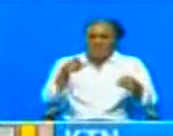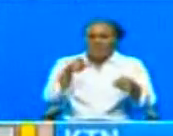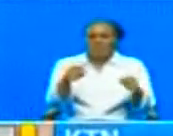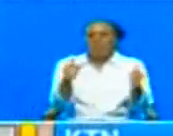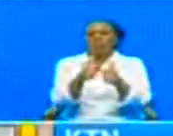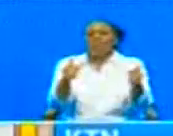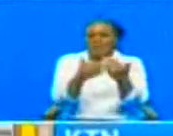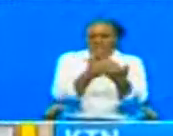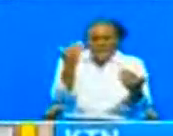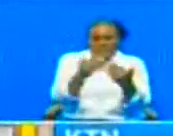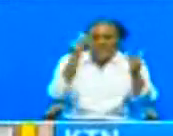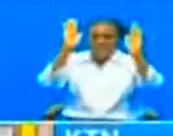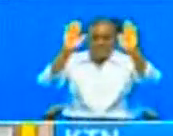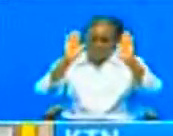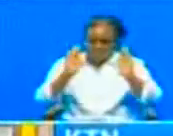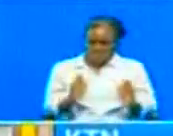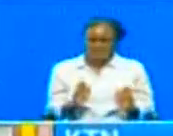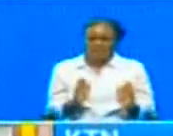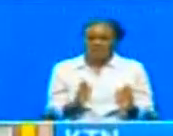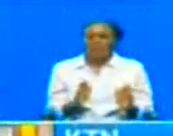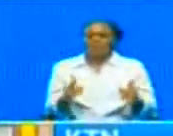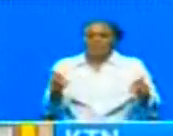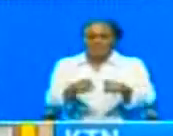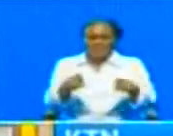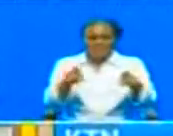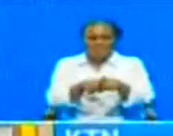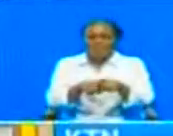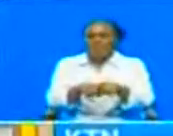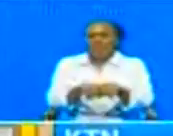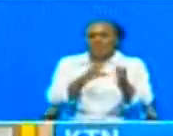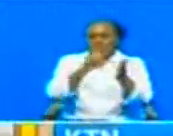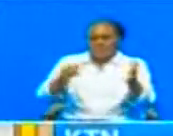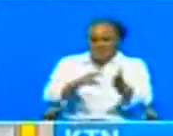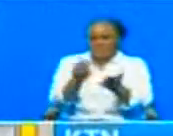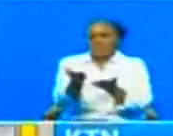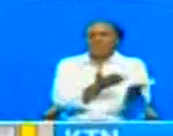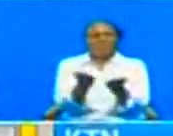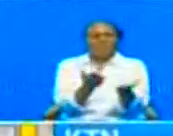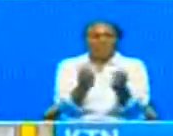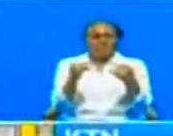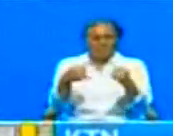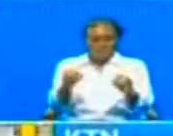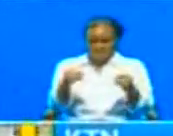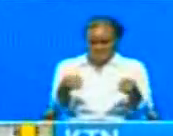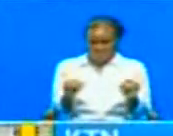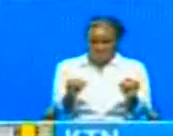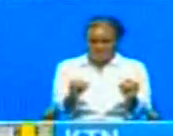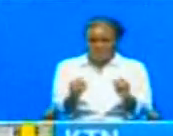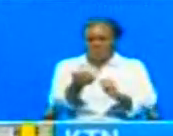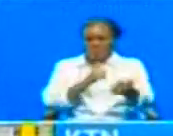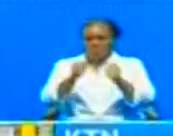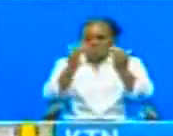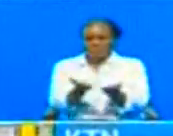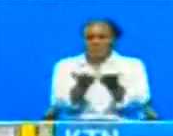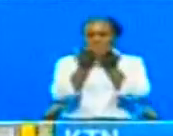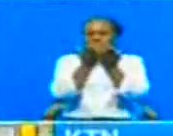be of utmost importance, with chopper on standby for evacuation services. We're going to try and bring this sport into one of the